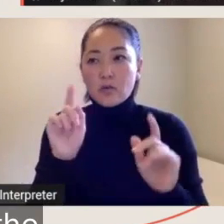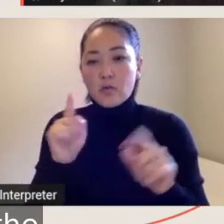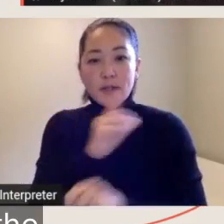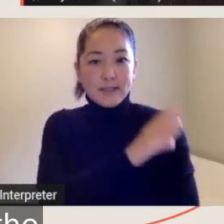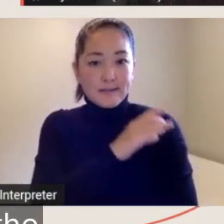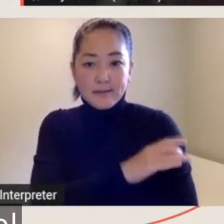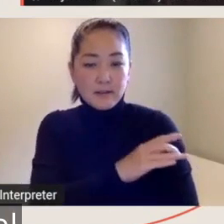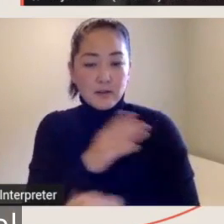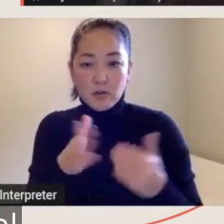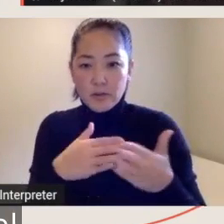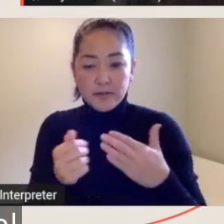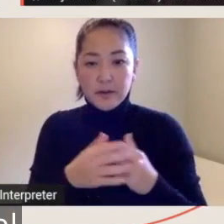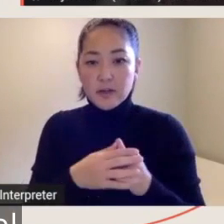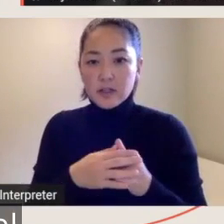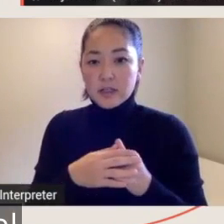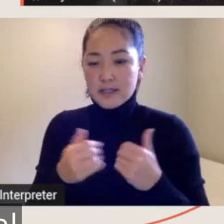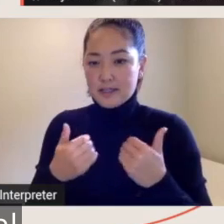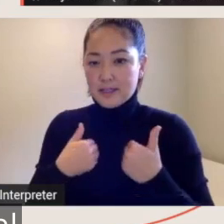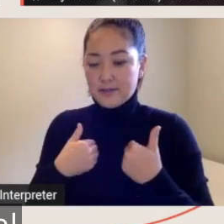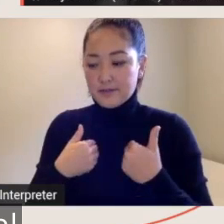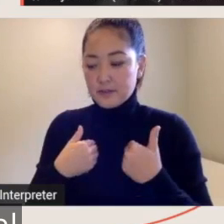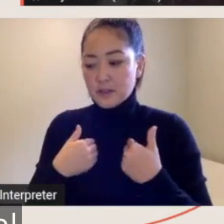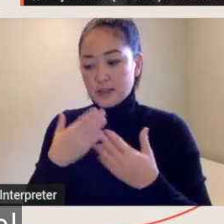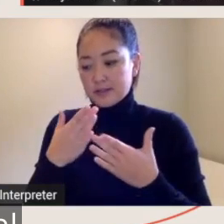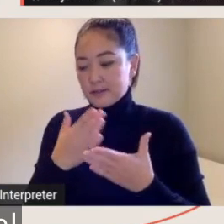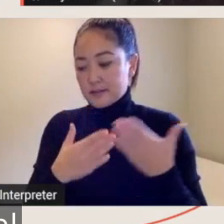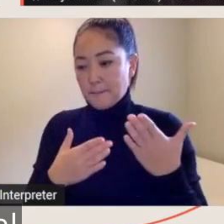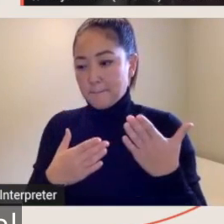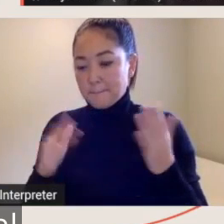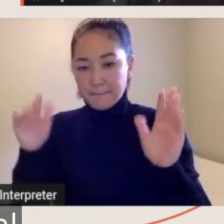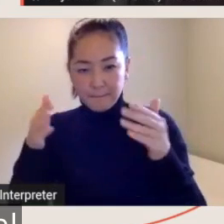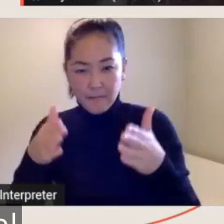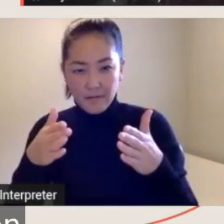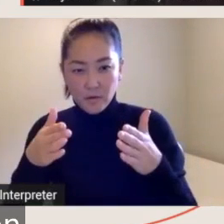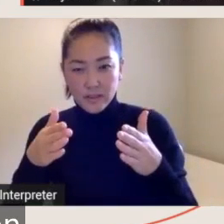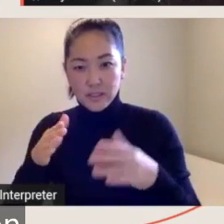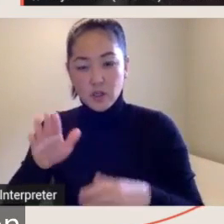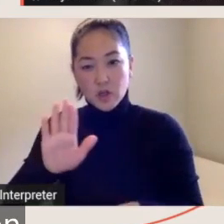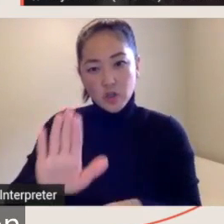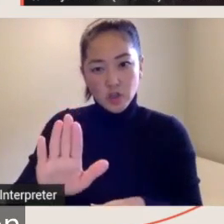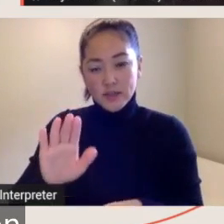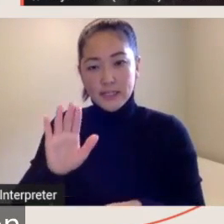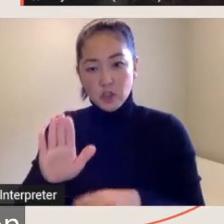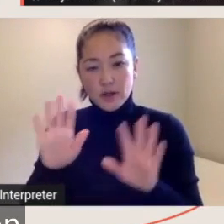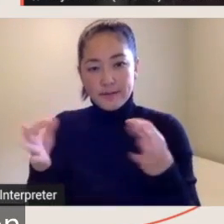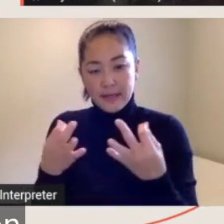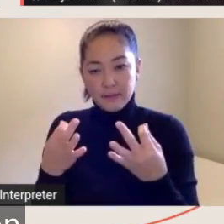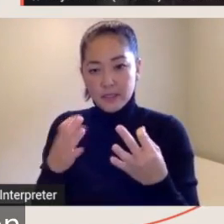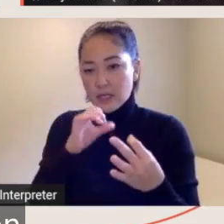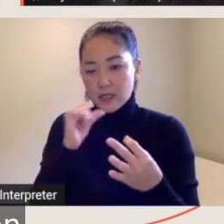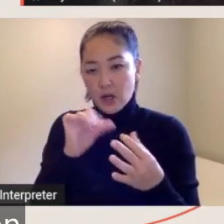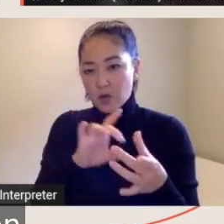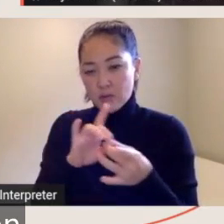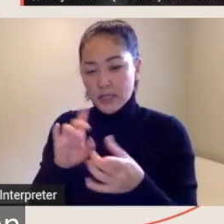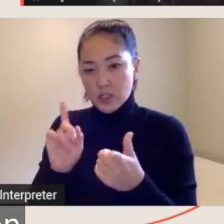anything like that, there was this intentional sort of focus on her and her family and not on the